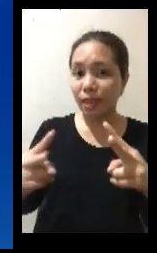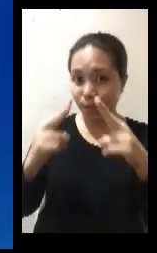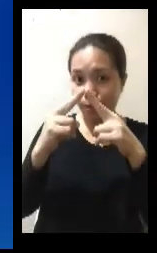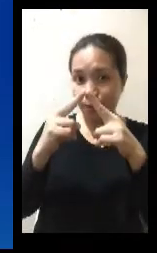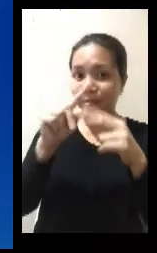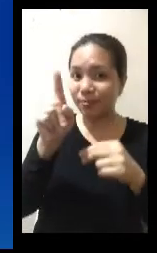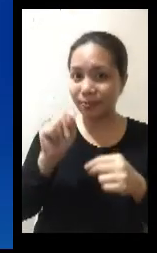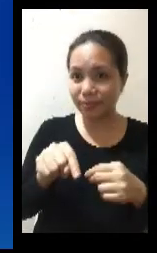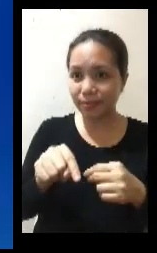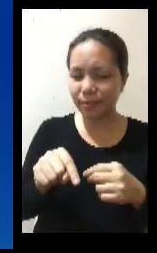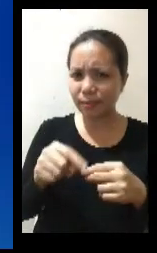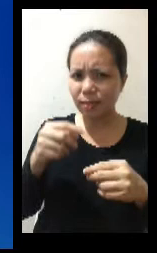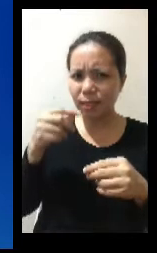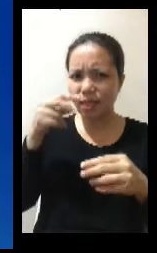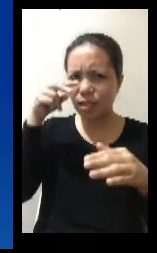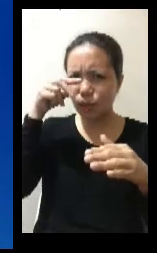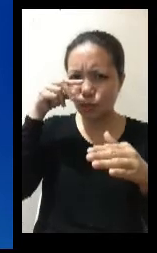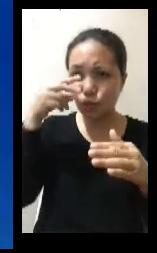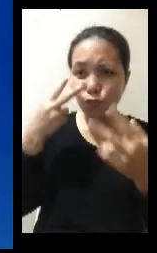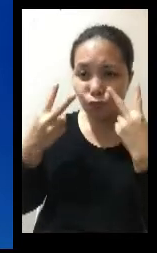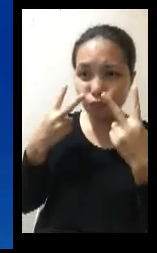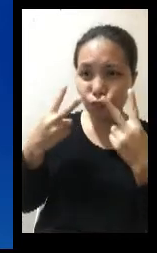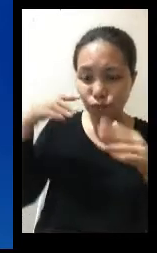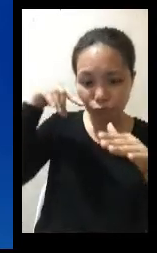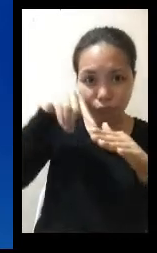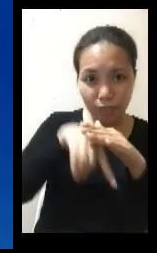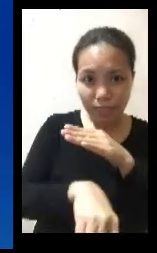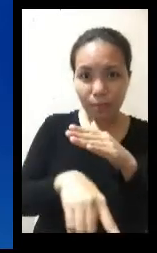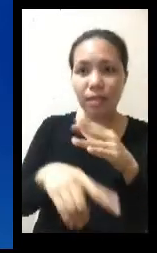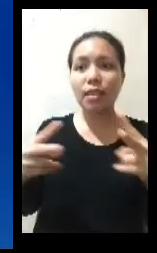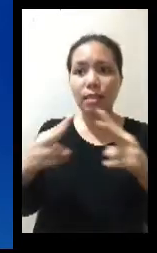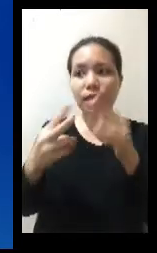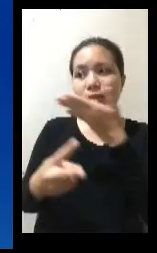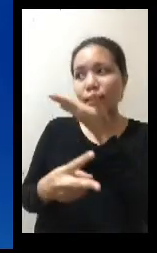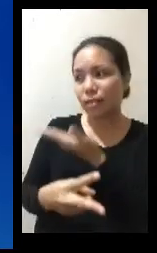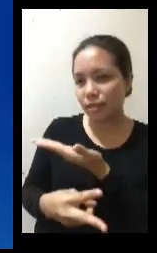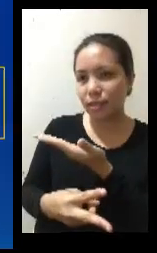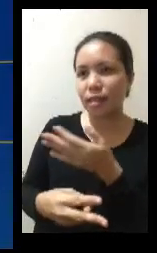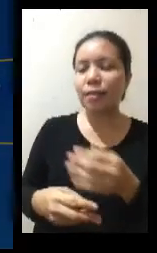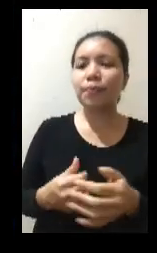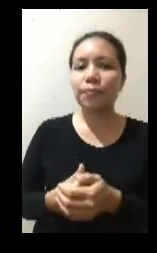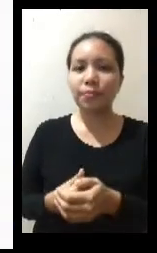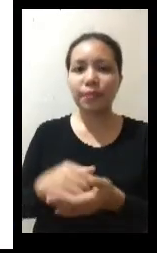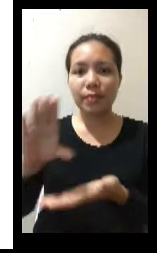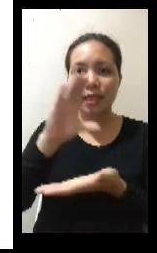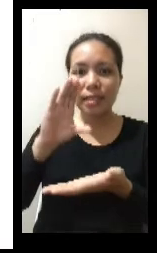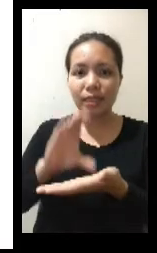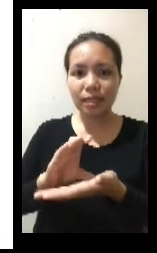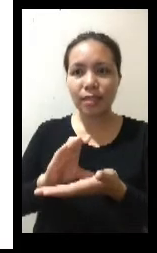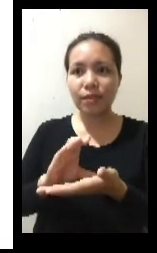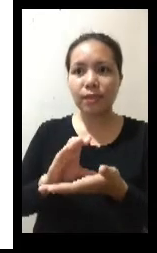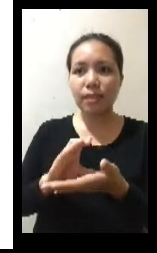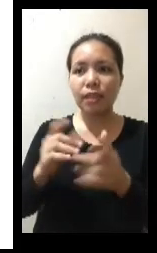Second question: what are the parts of a volcano? If you could look inside an erupting volcano, it would look like